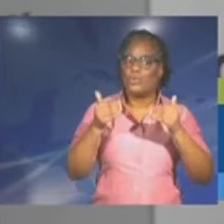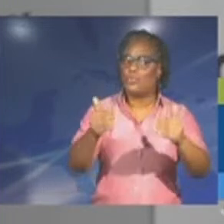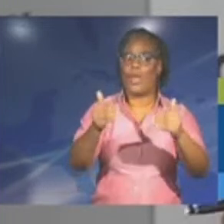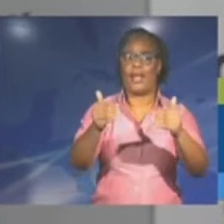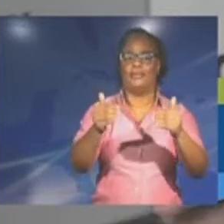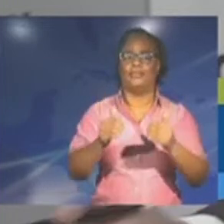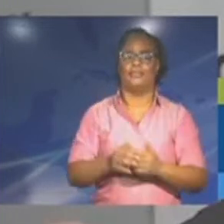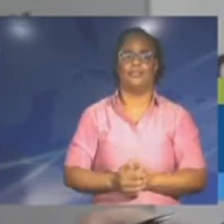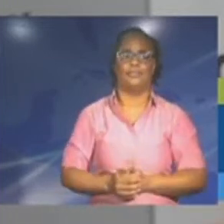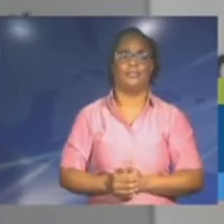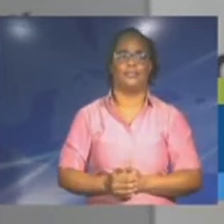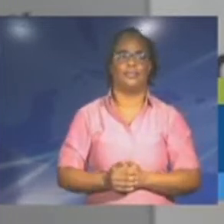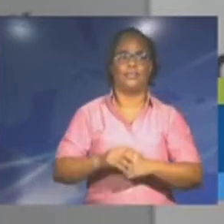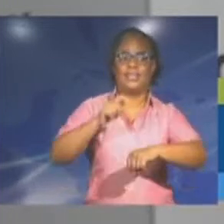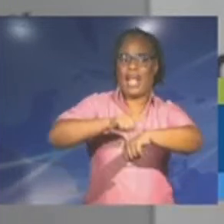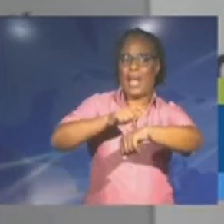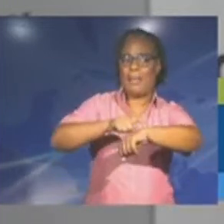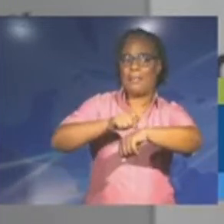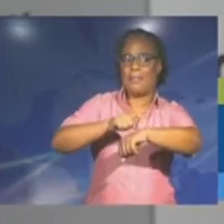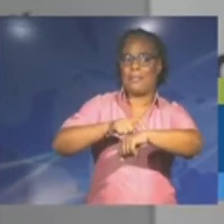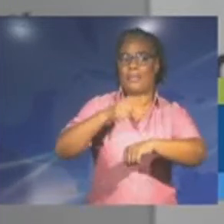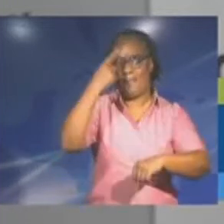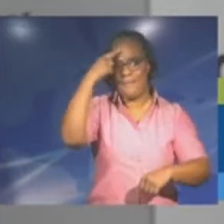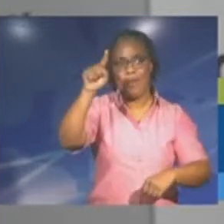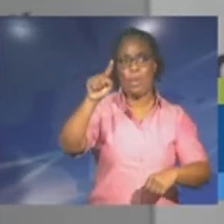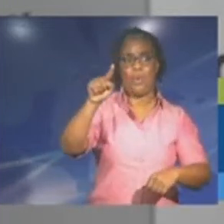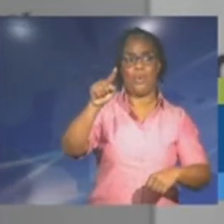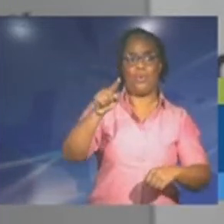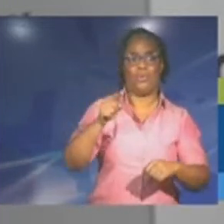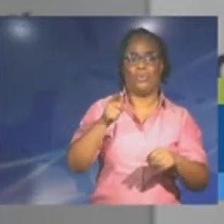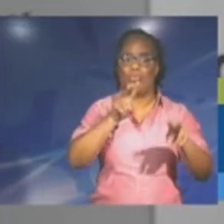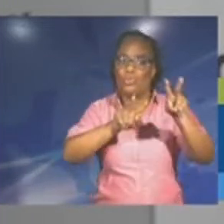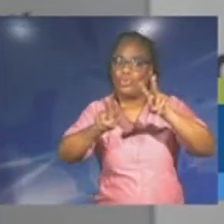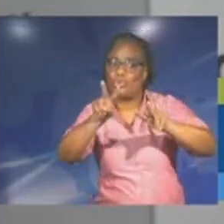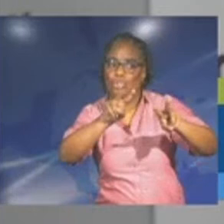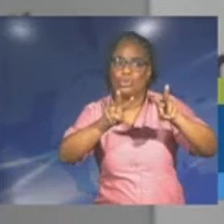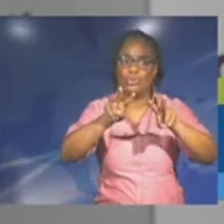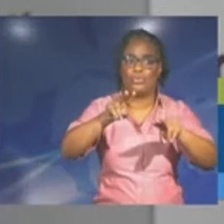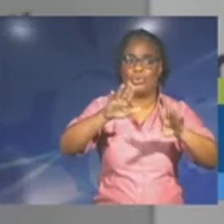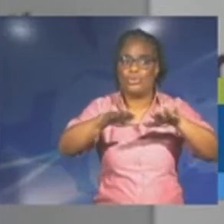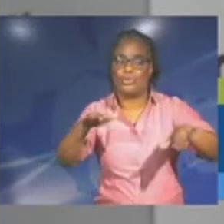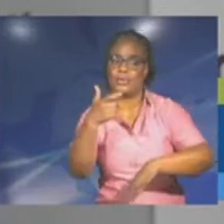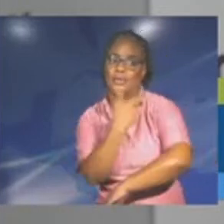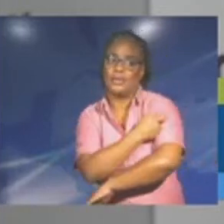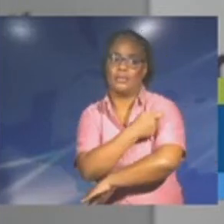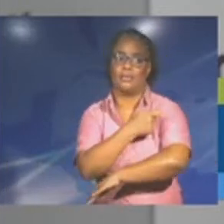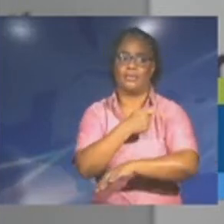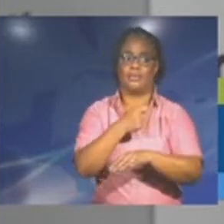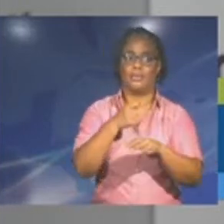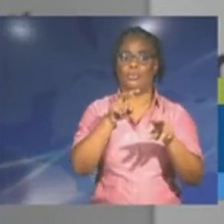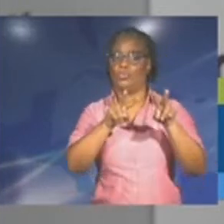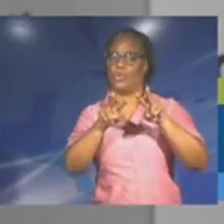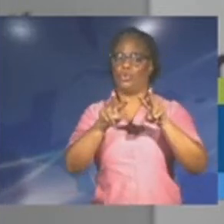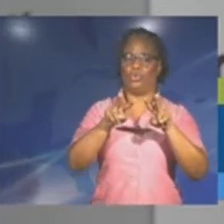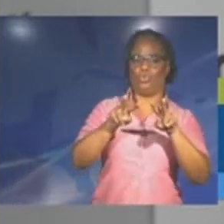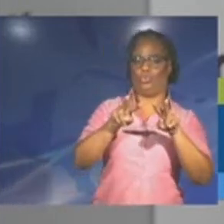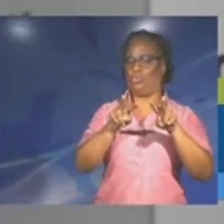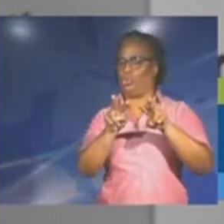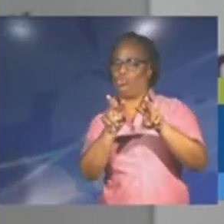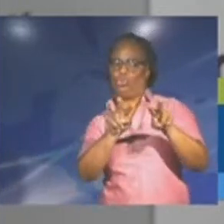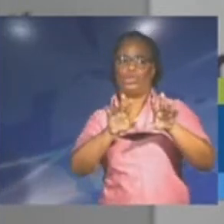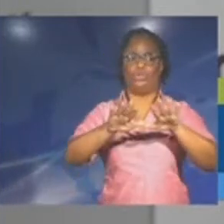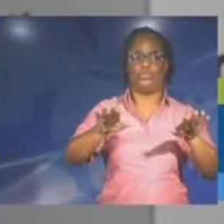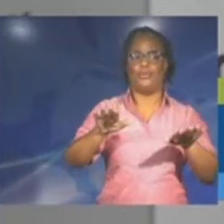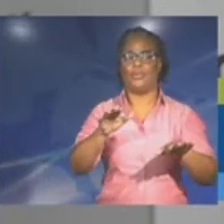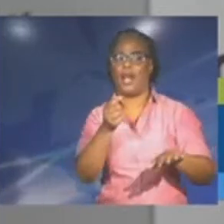for looking at the kids after, we had gone down to about 15 to 20 minutes observation time, and that is just to look